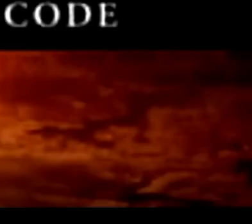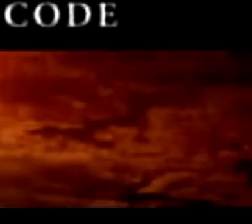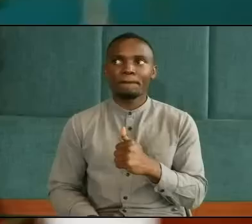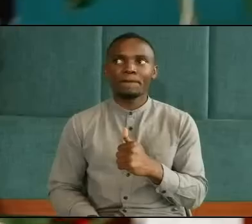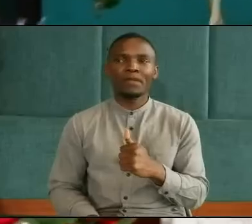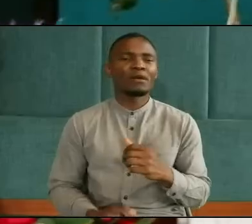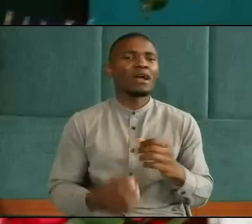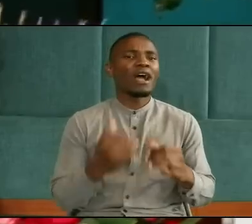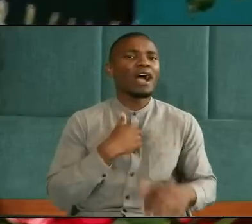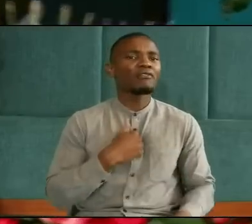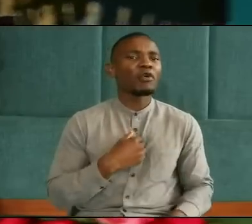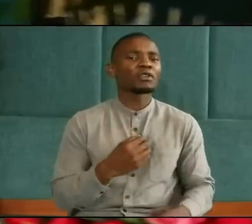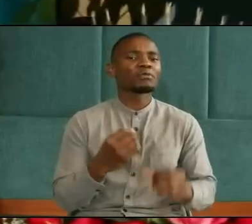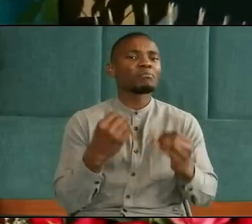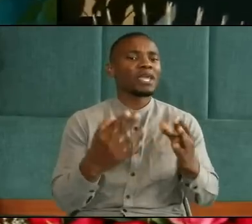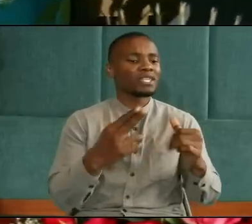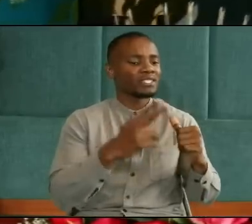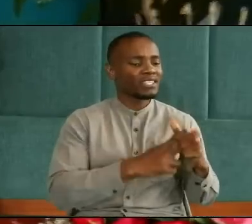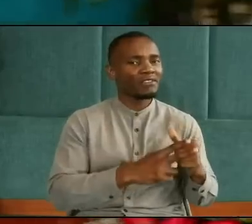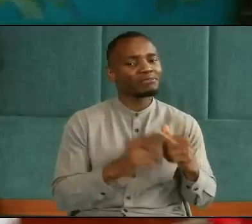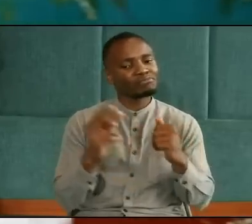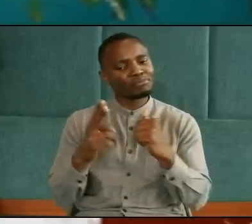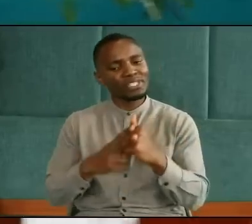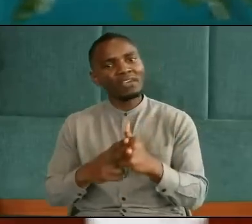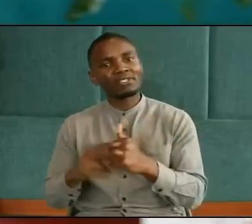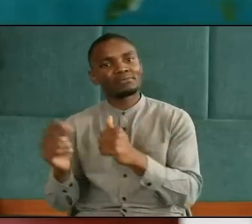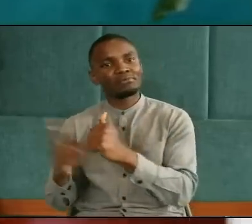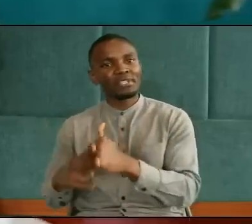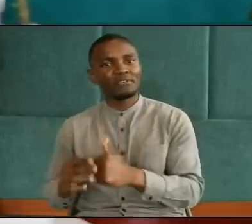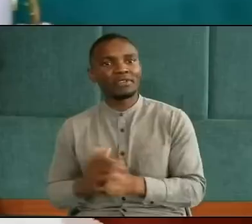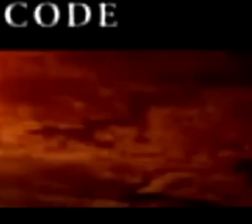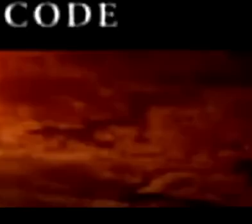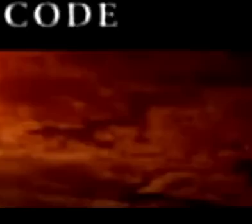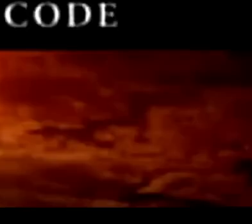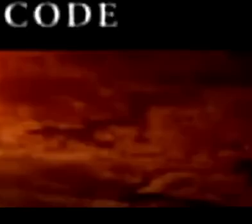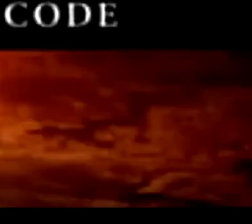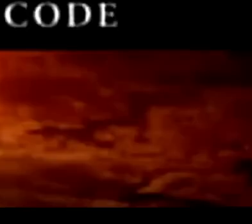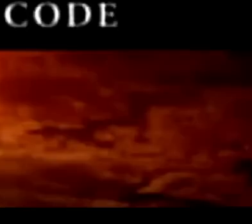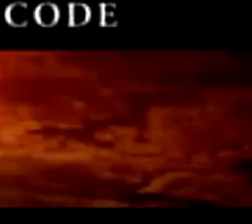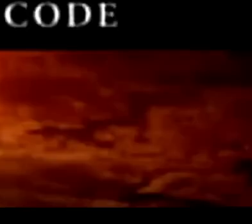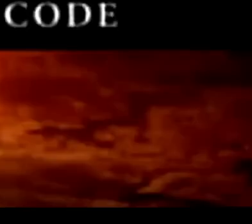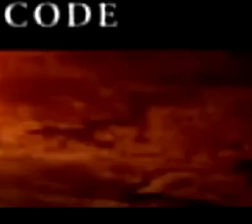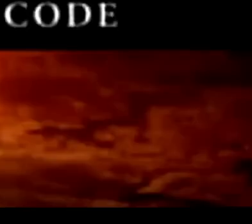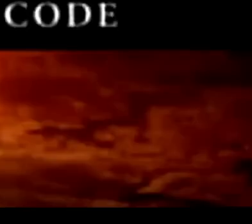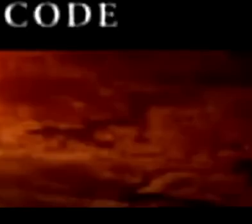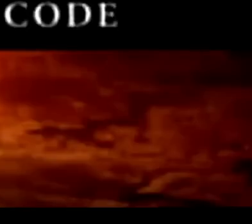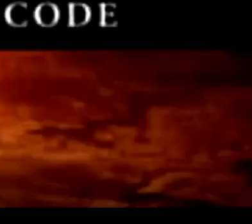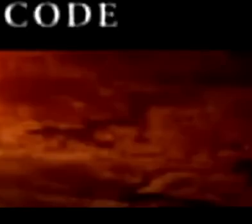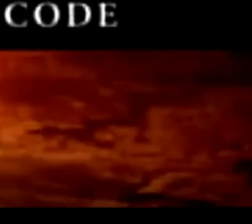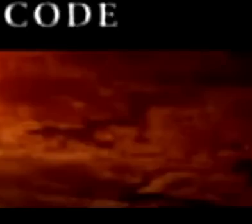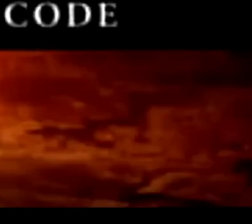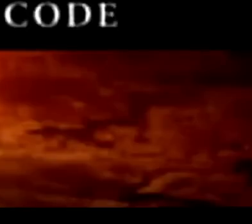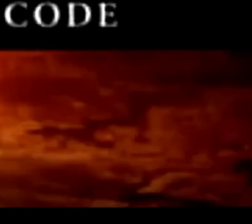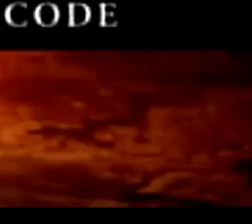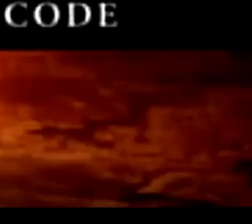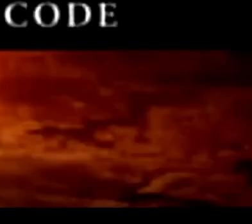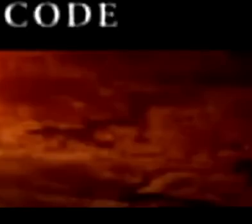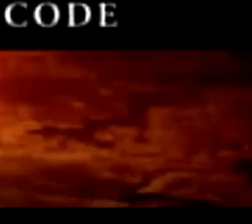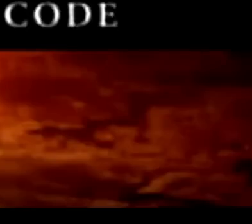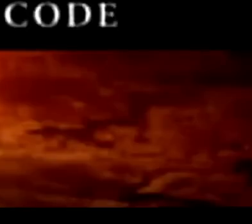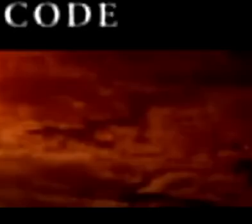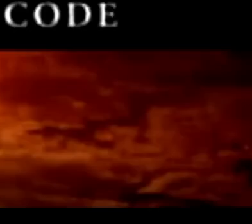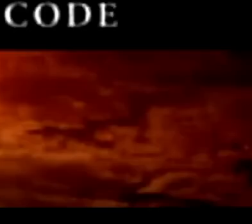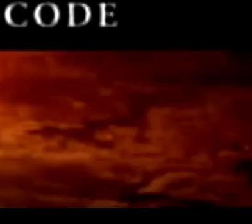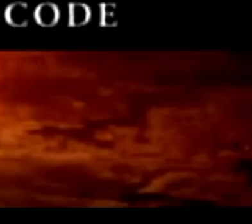of sevens there in Revelation. I'll give you just a few of them. There are seven churches. There are